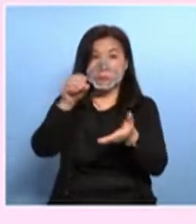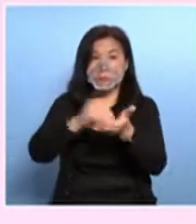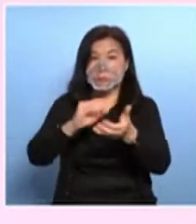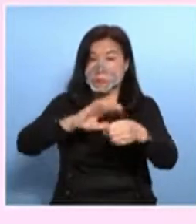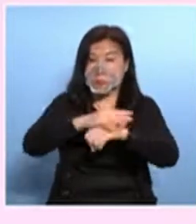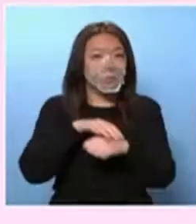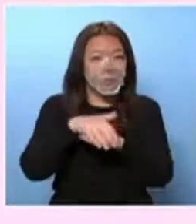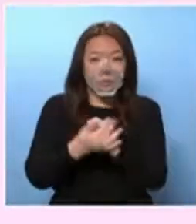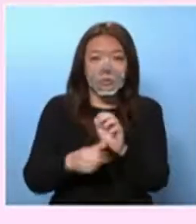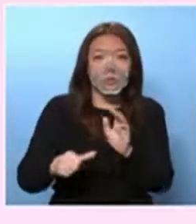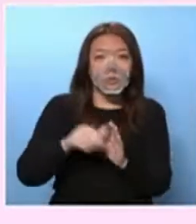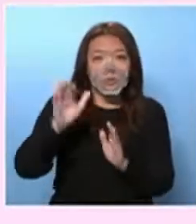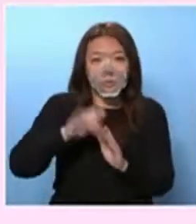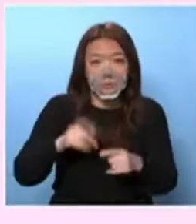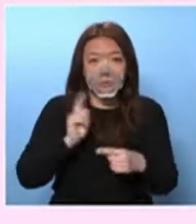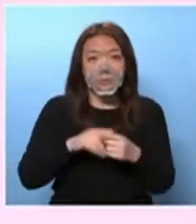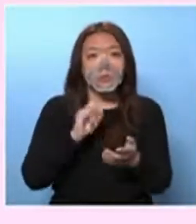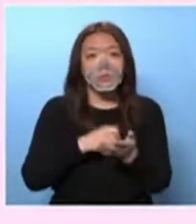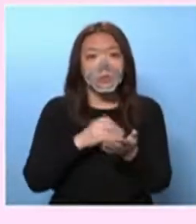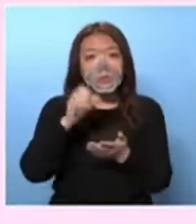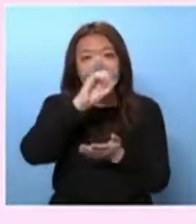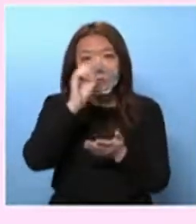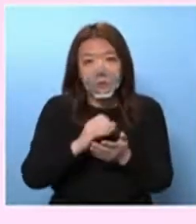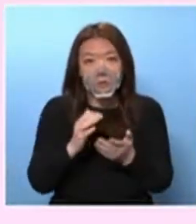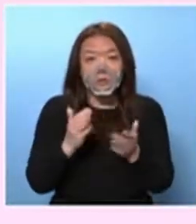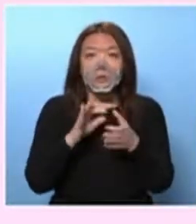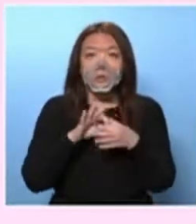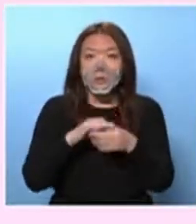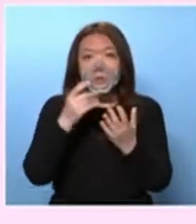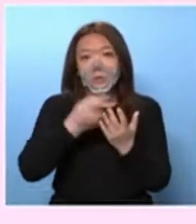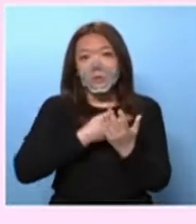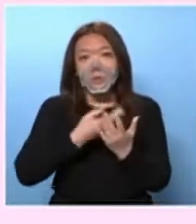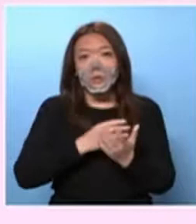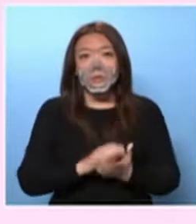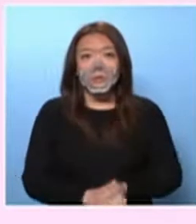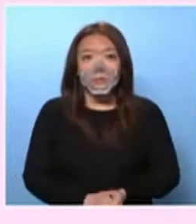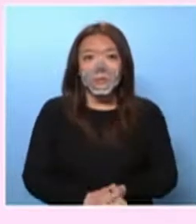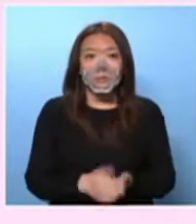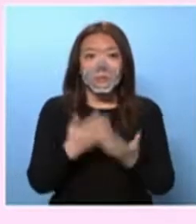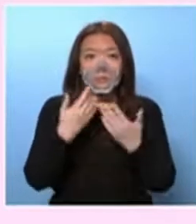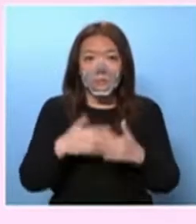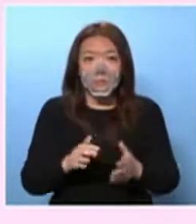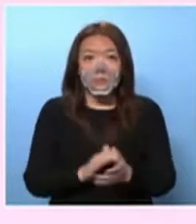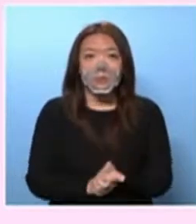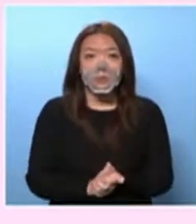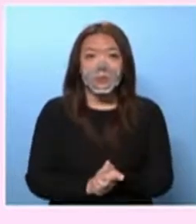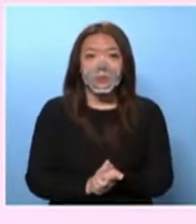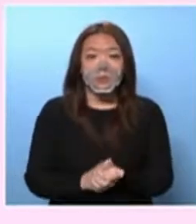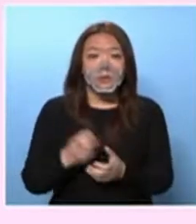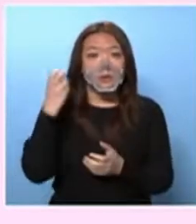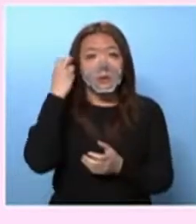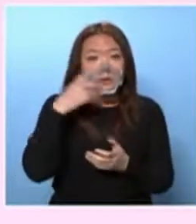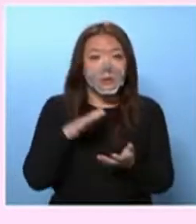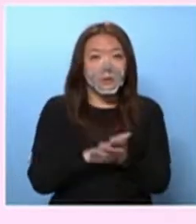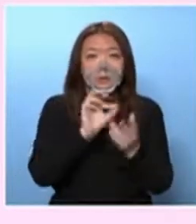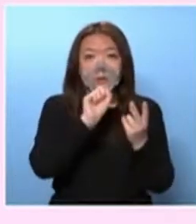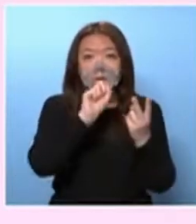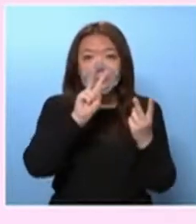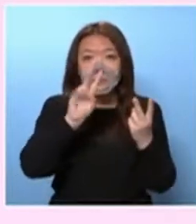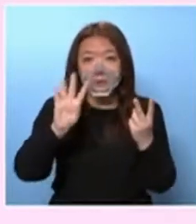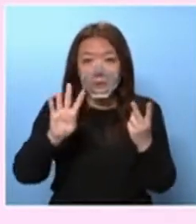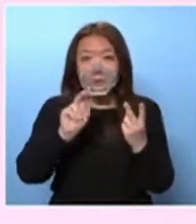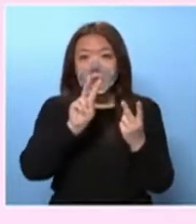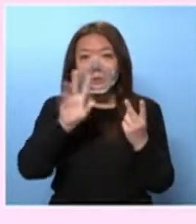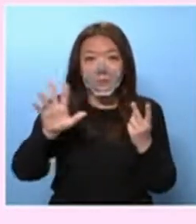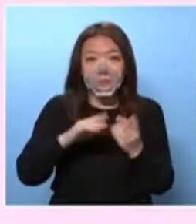to the electoral in the second half of this year to implement the global minimum tax rate and other relevant requirements in accordance with the international consensus. At the same